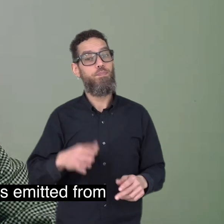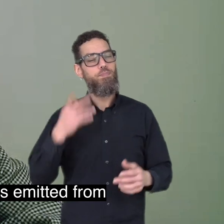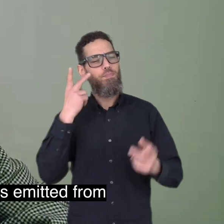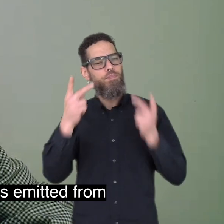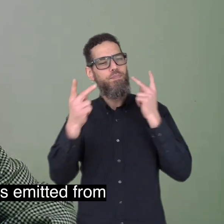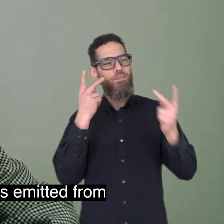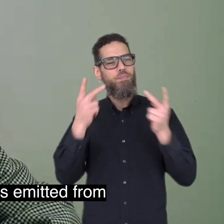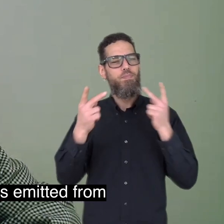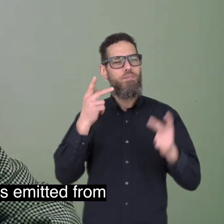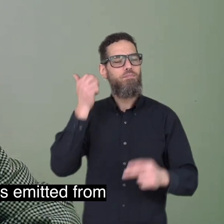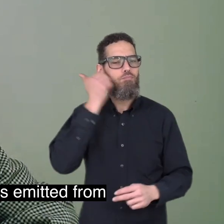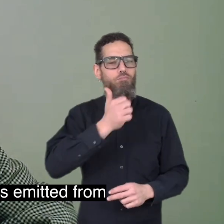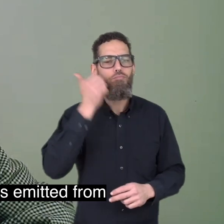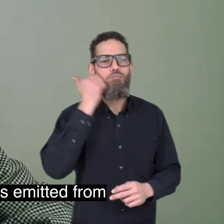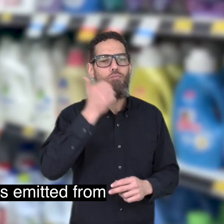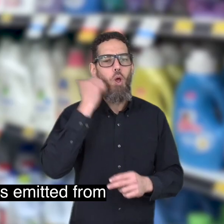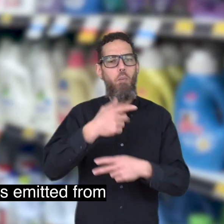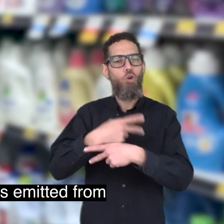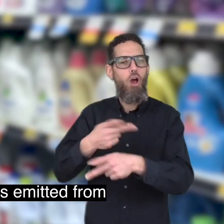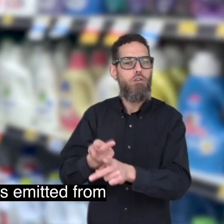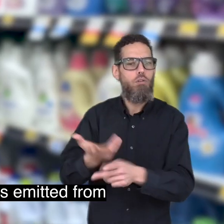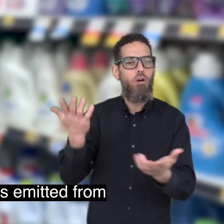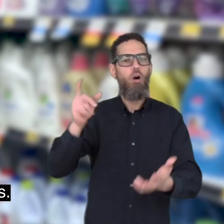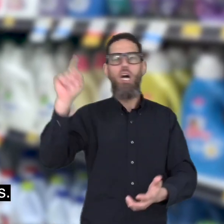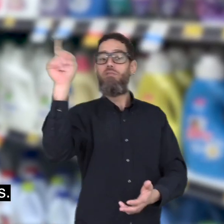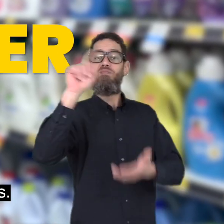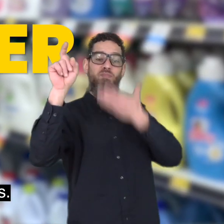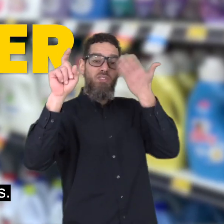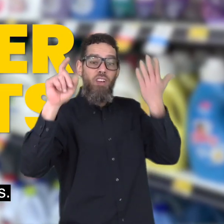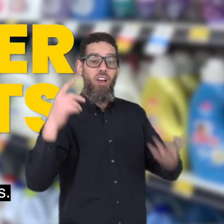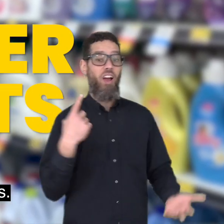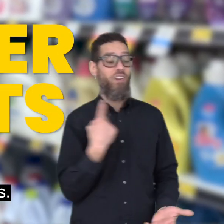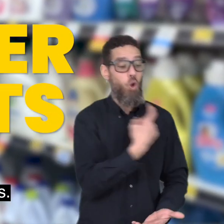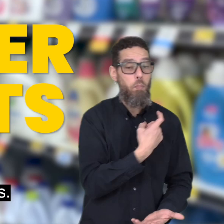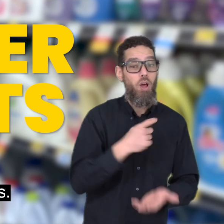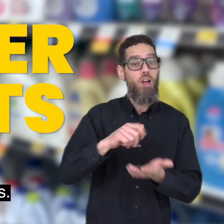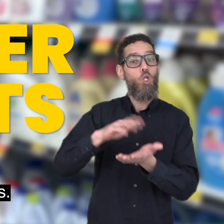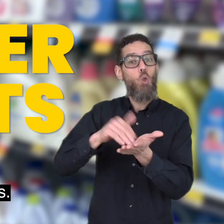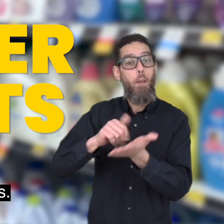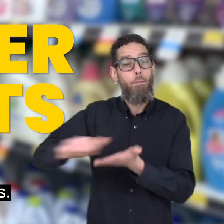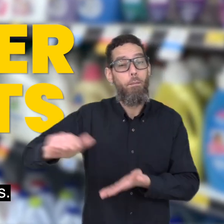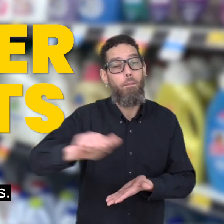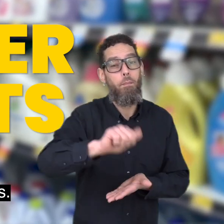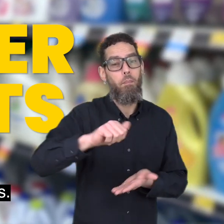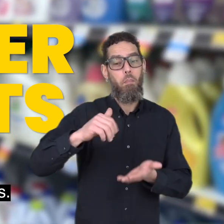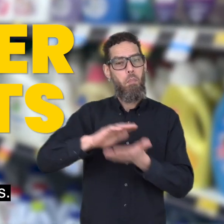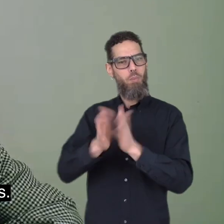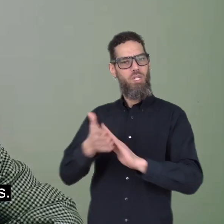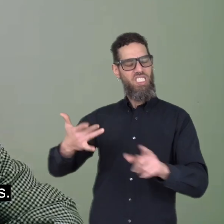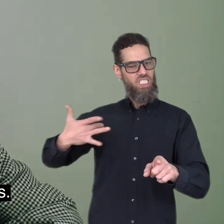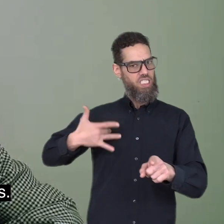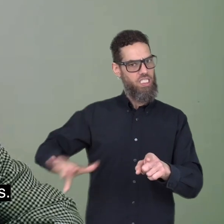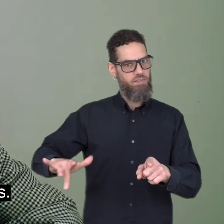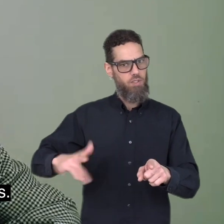in which a person becomes sensitized to chemicals emitted from commonly used consumer products. These chemicals are